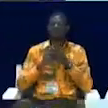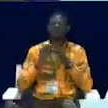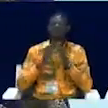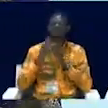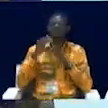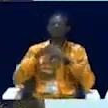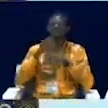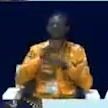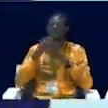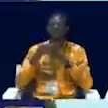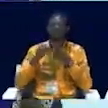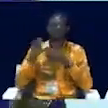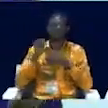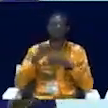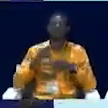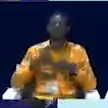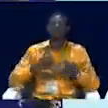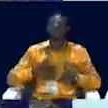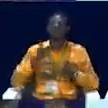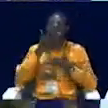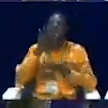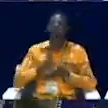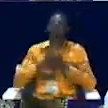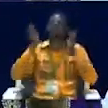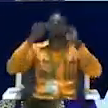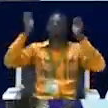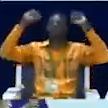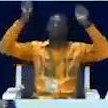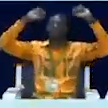a word to them. Let somebody shout